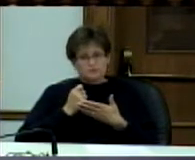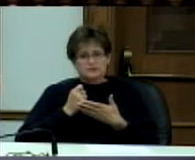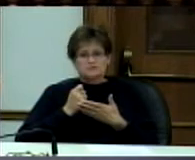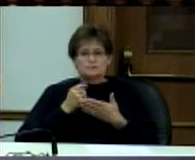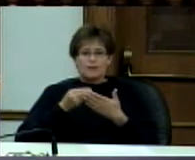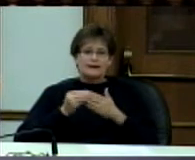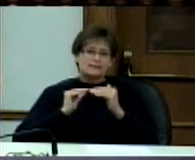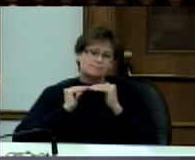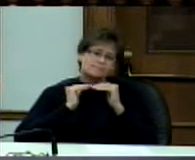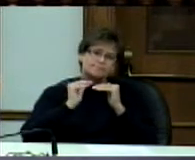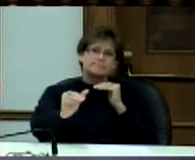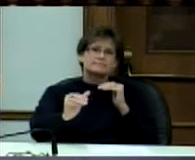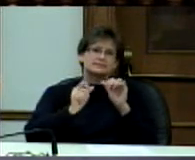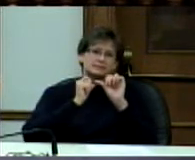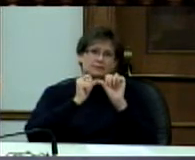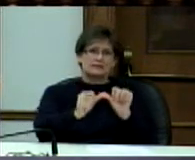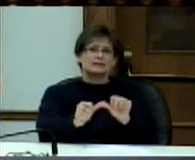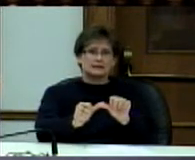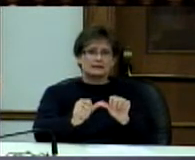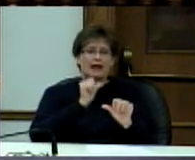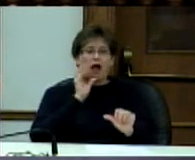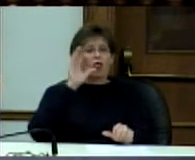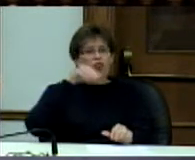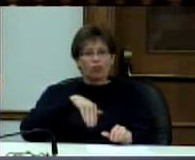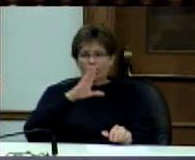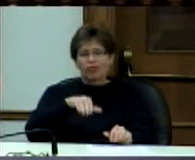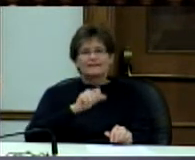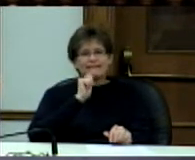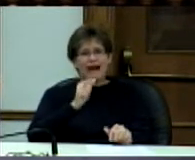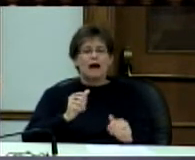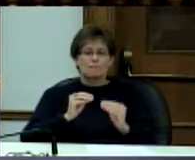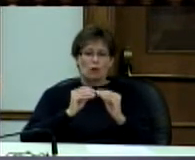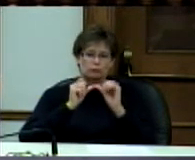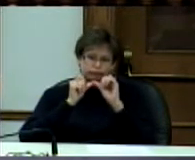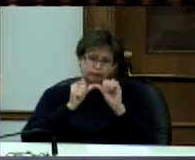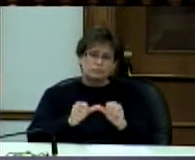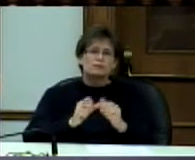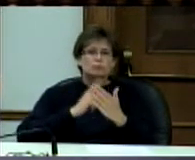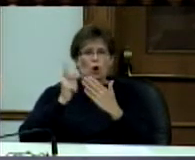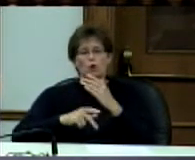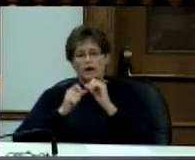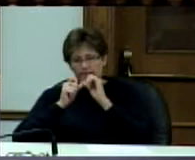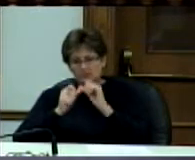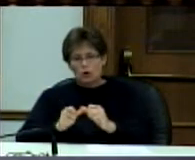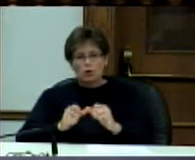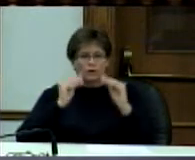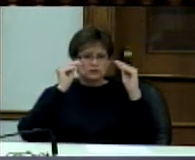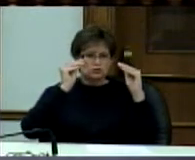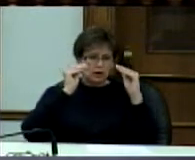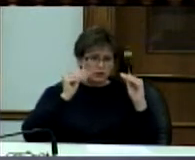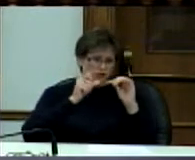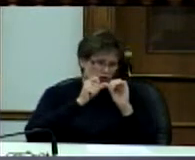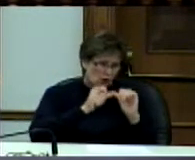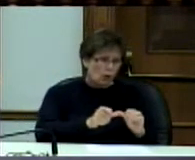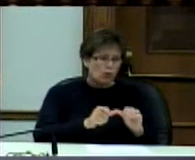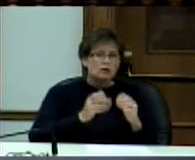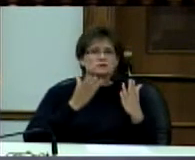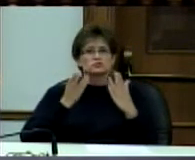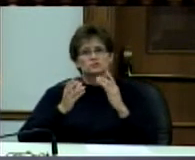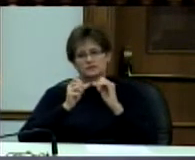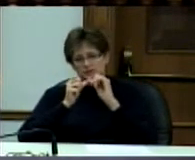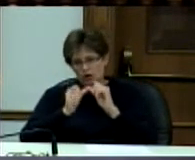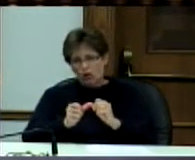does provide some stability in programming, in areas of instruction, in areas